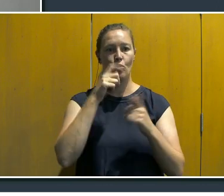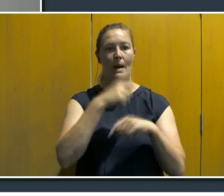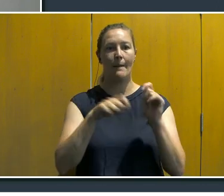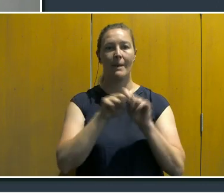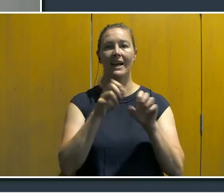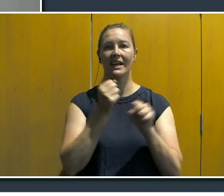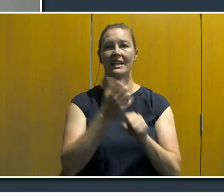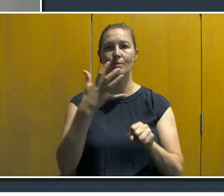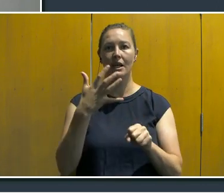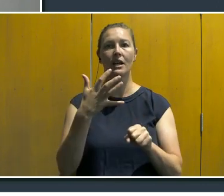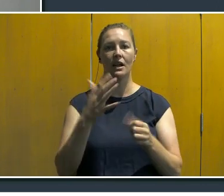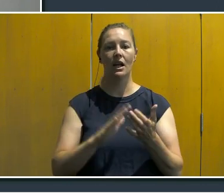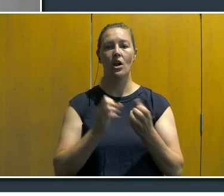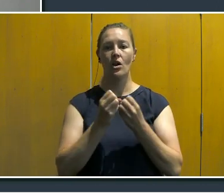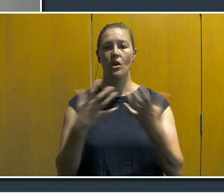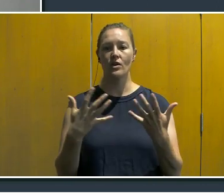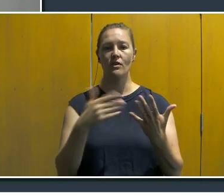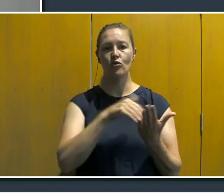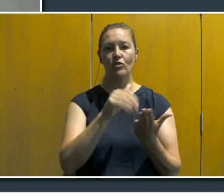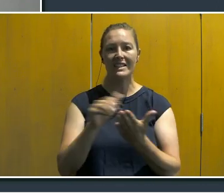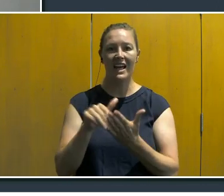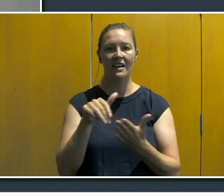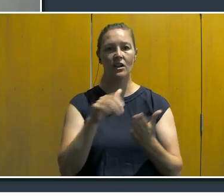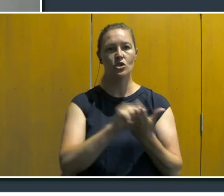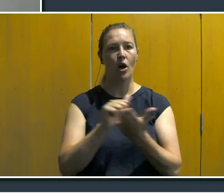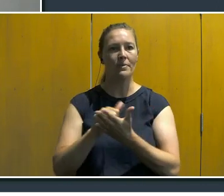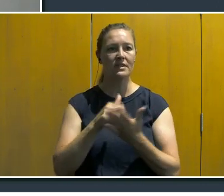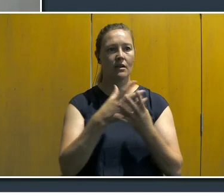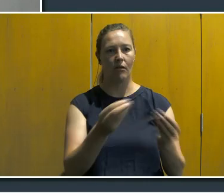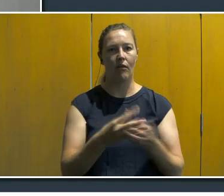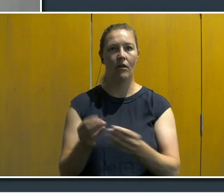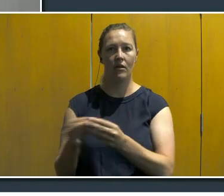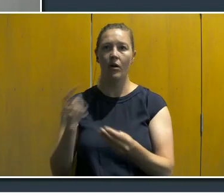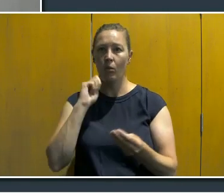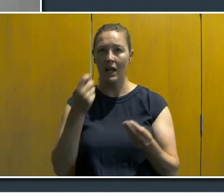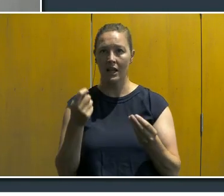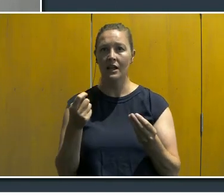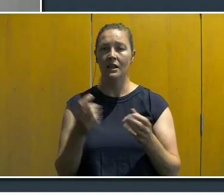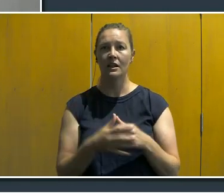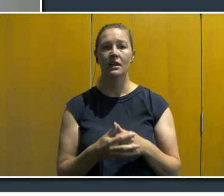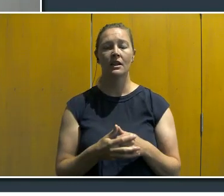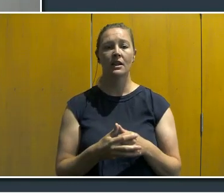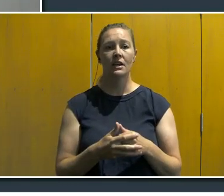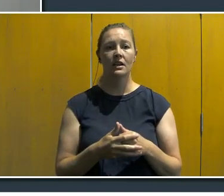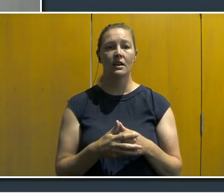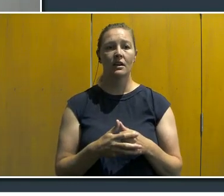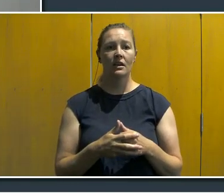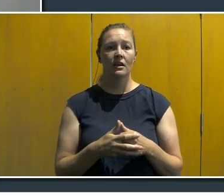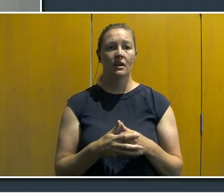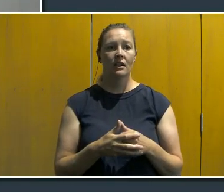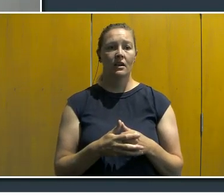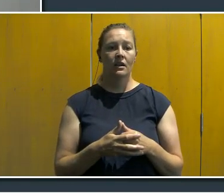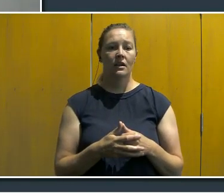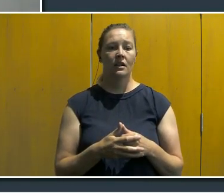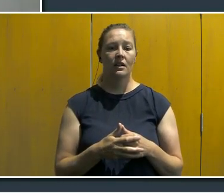Gisborne. You will lose a lot of the retail outlets in the centre of Napier. At that point, you need to look